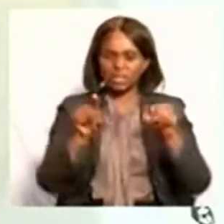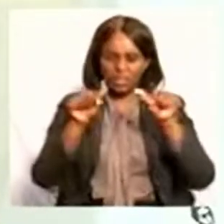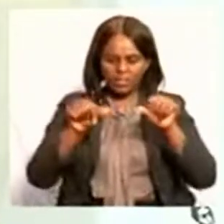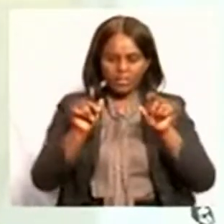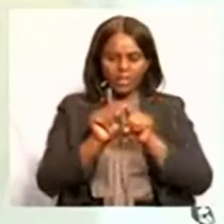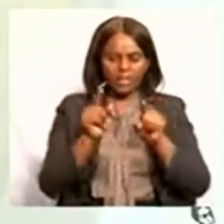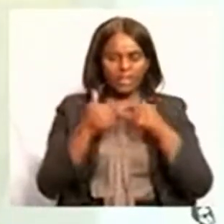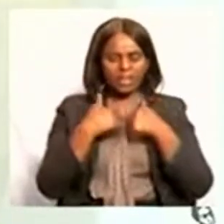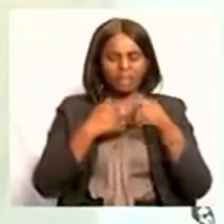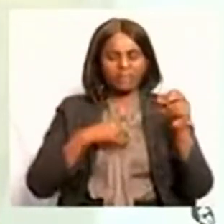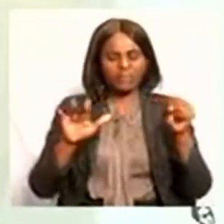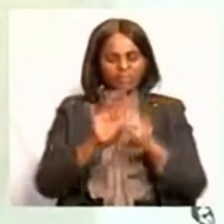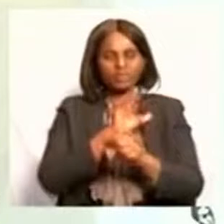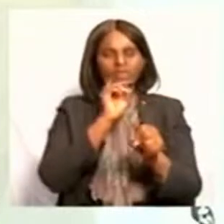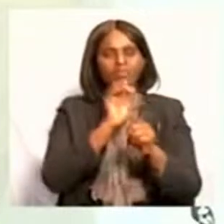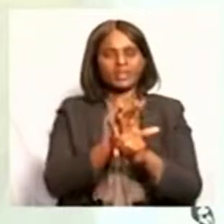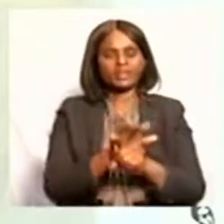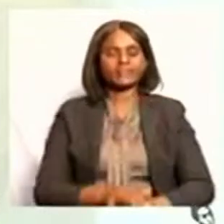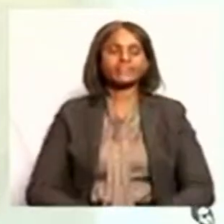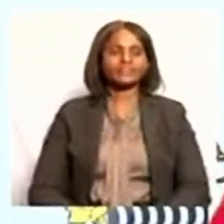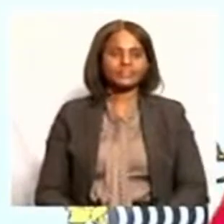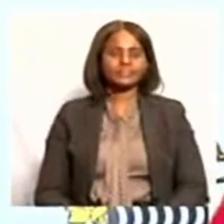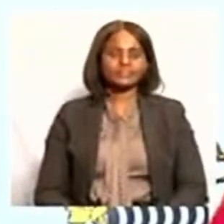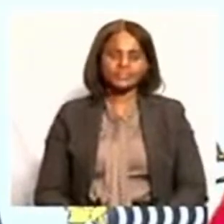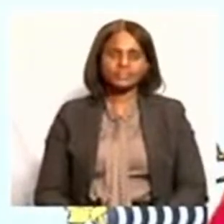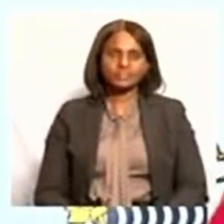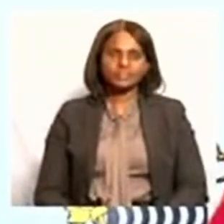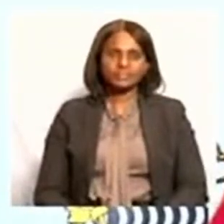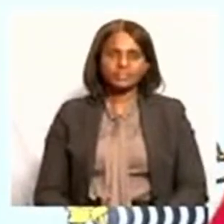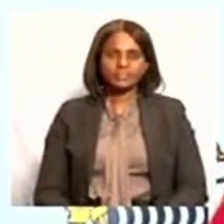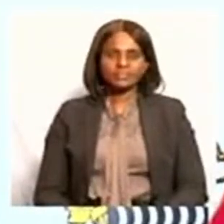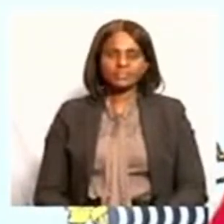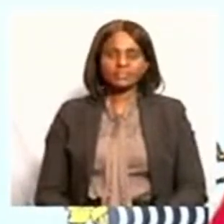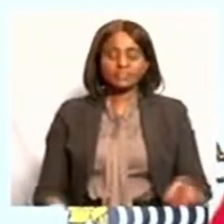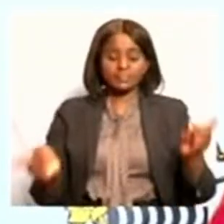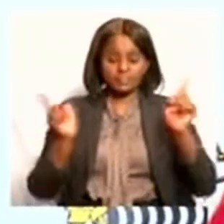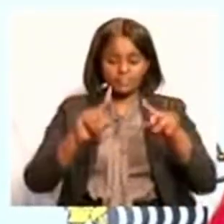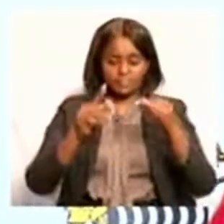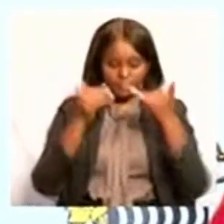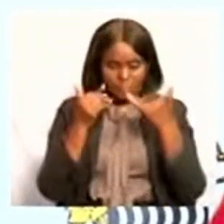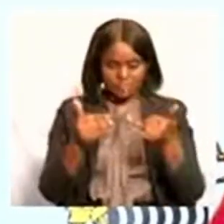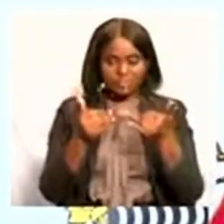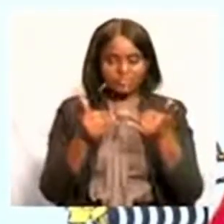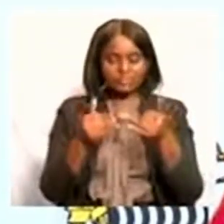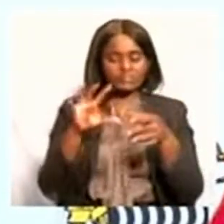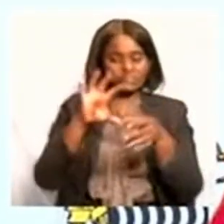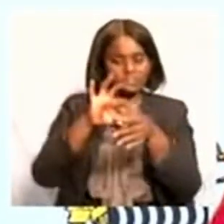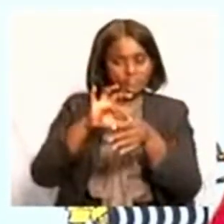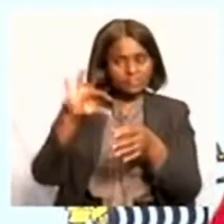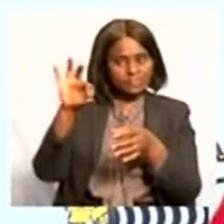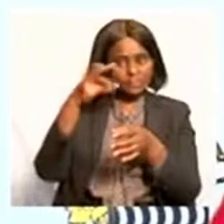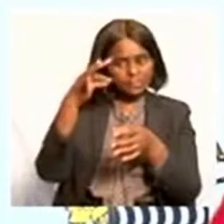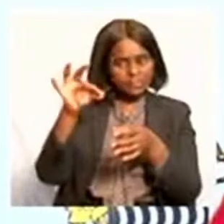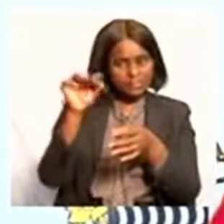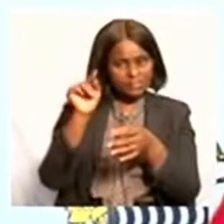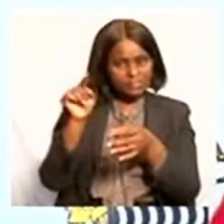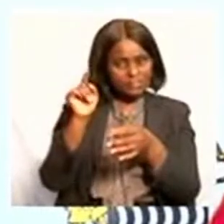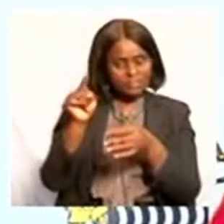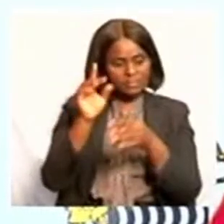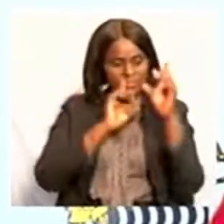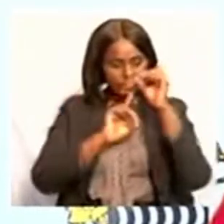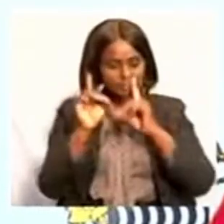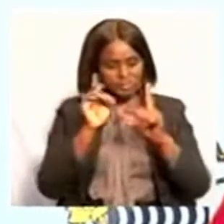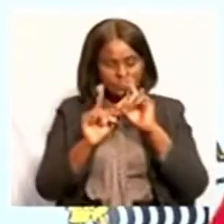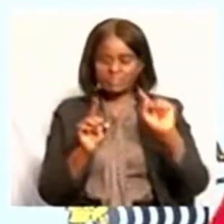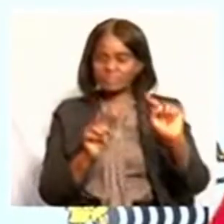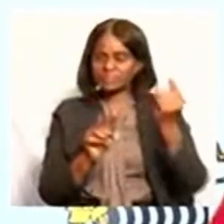have a meaningful impact? Okay, so when it comes to stakeholder engagement, first